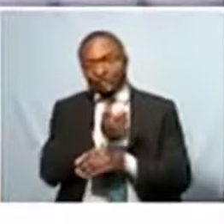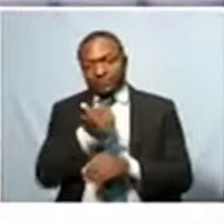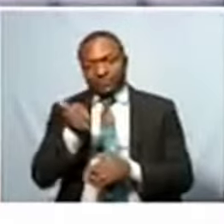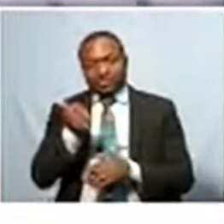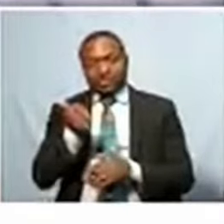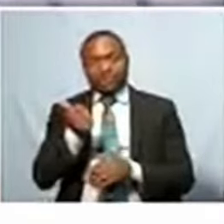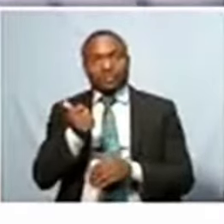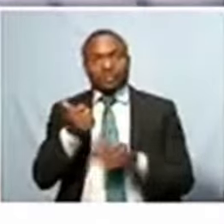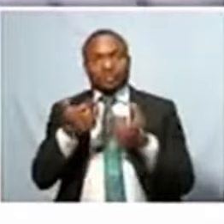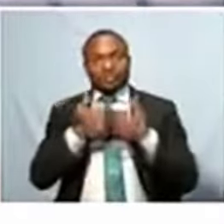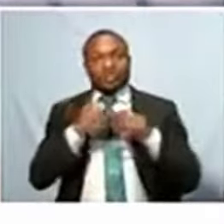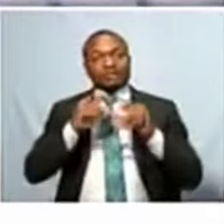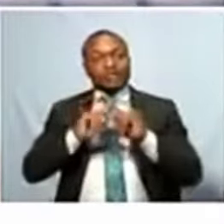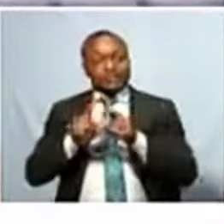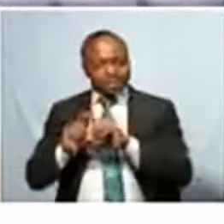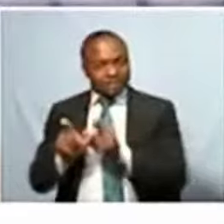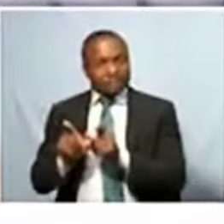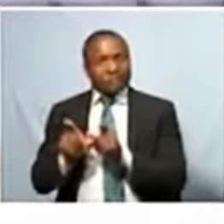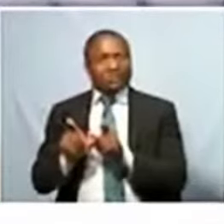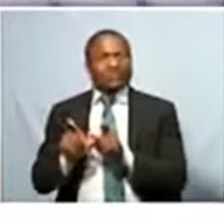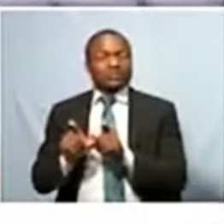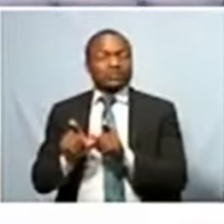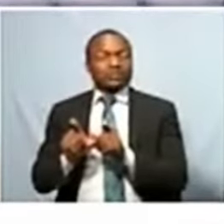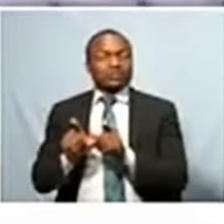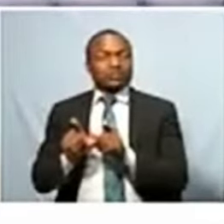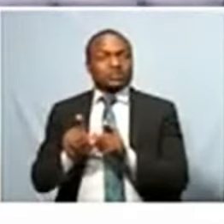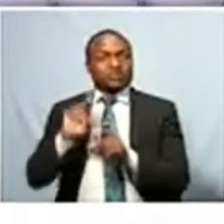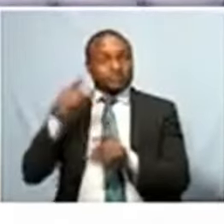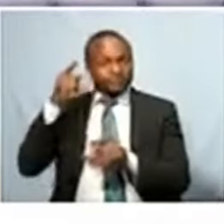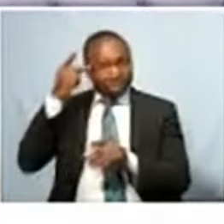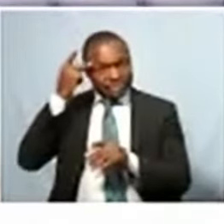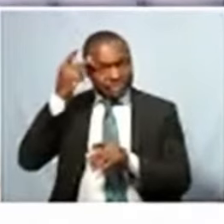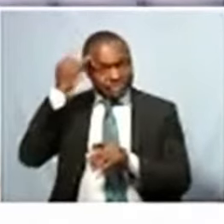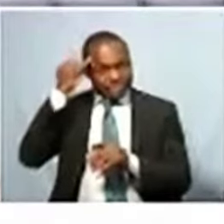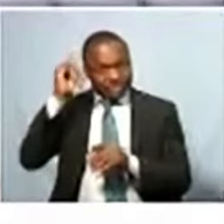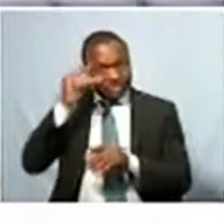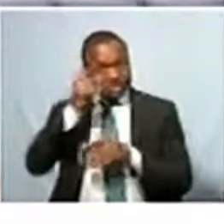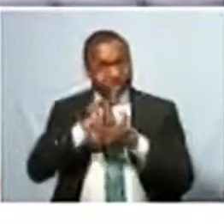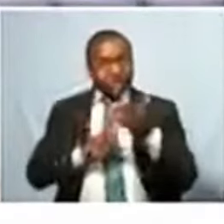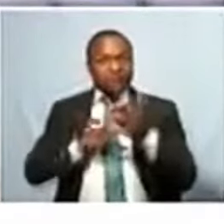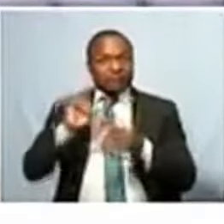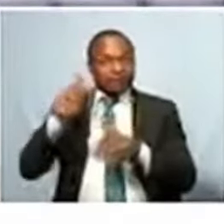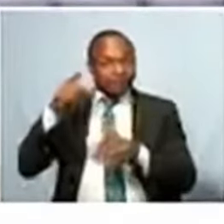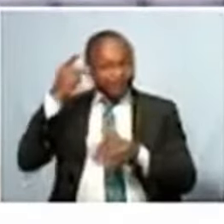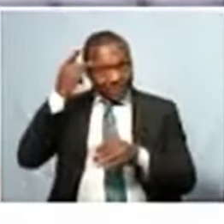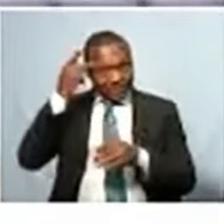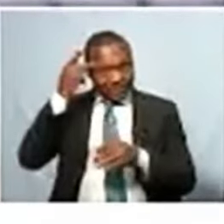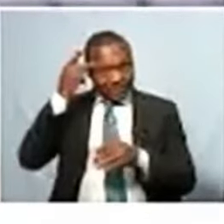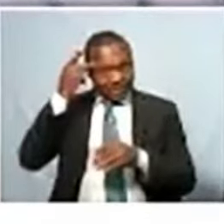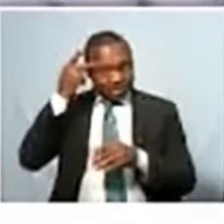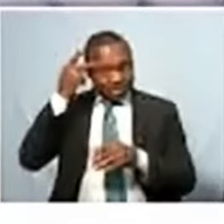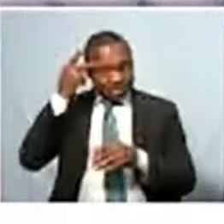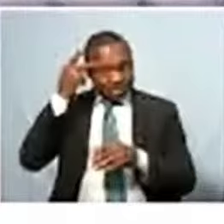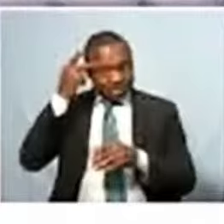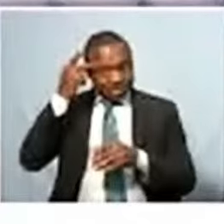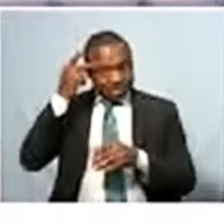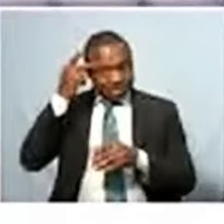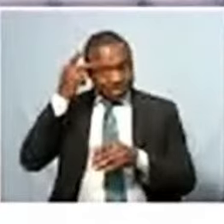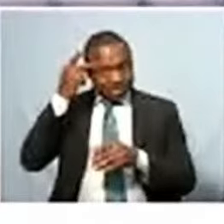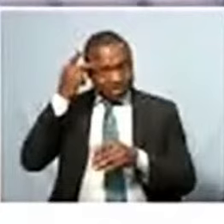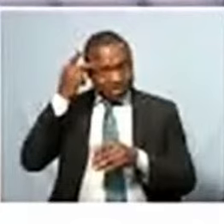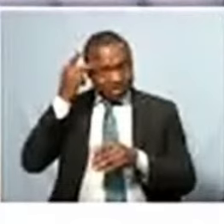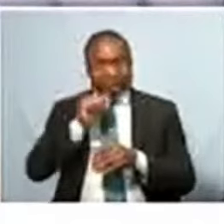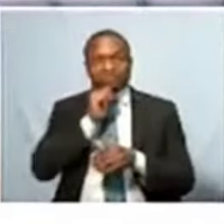who hold different or divergent political views. That's what political intolerance is.